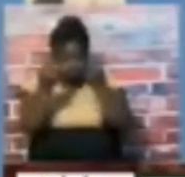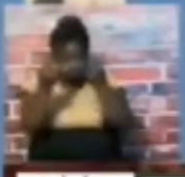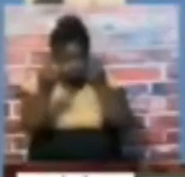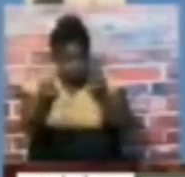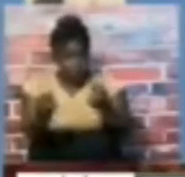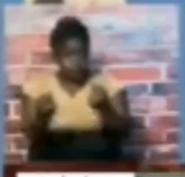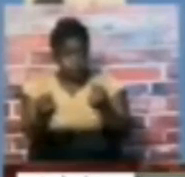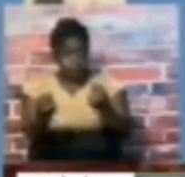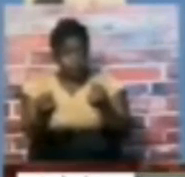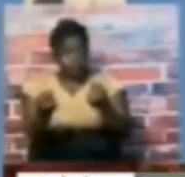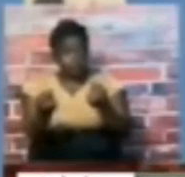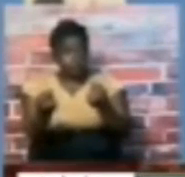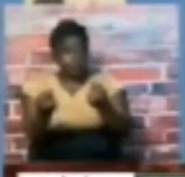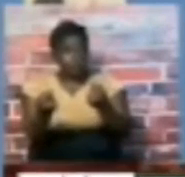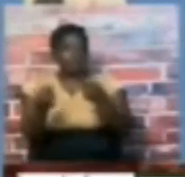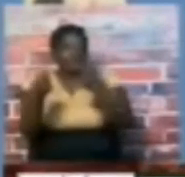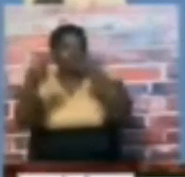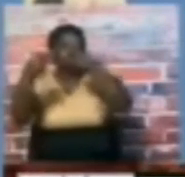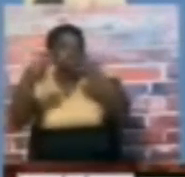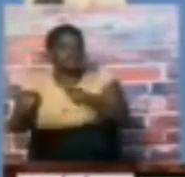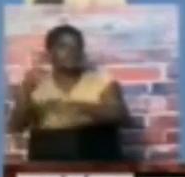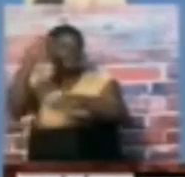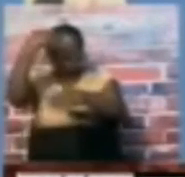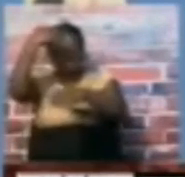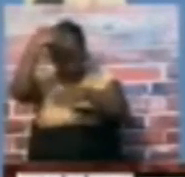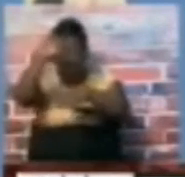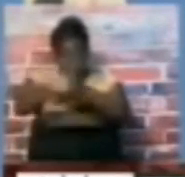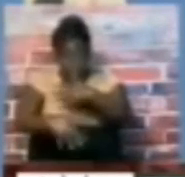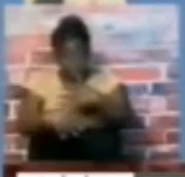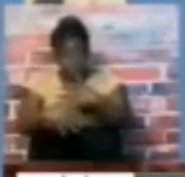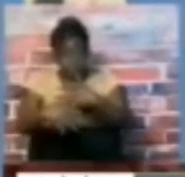will resume after